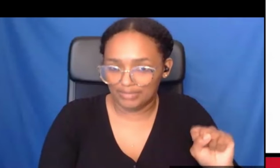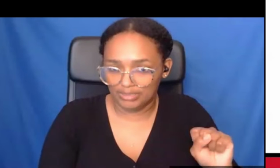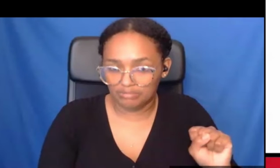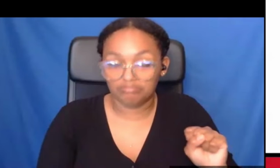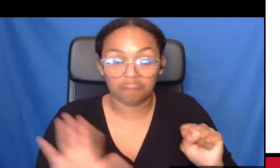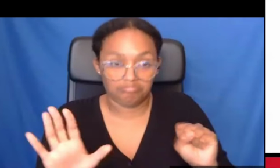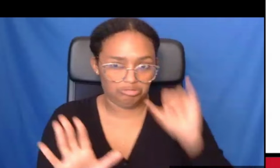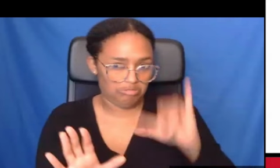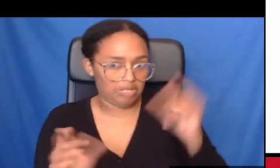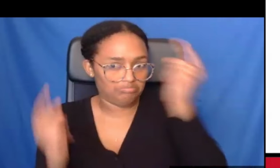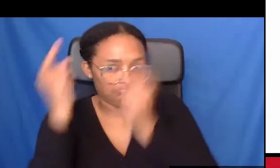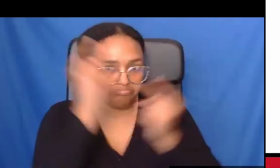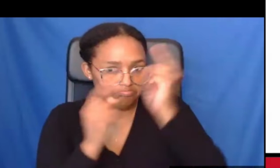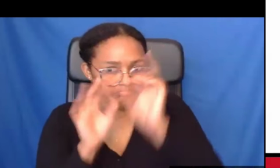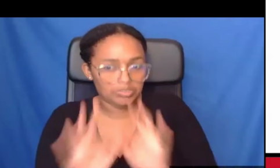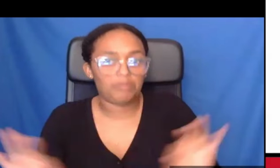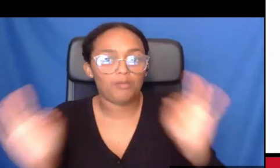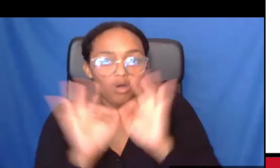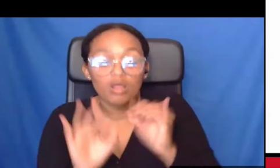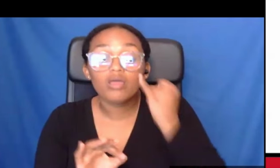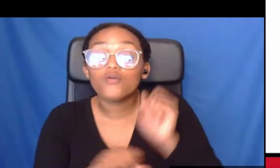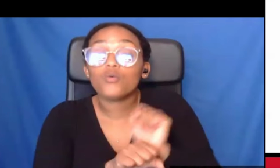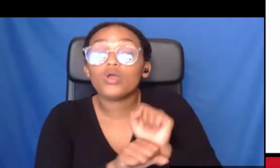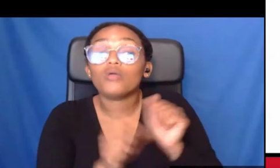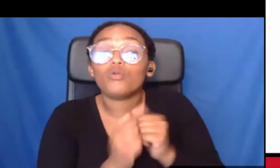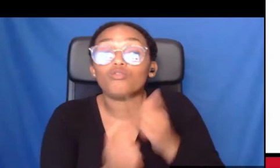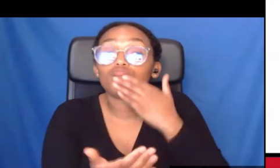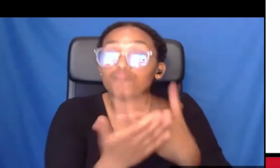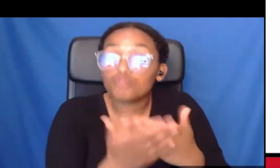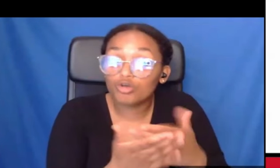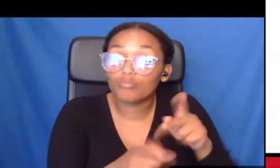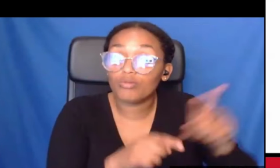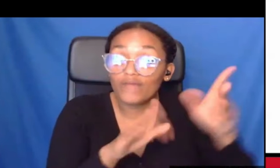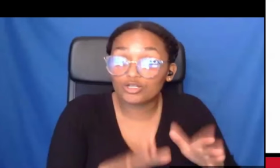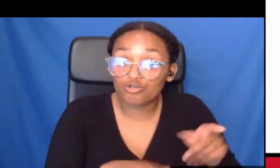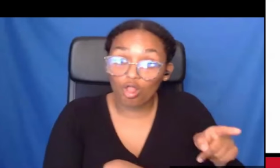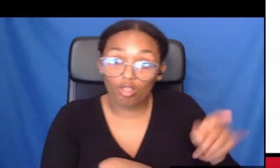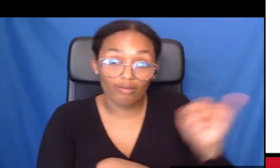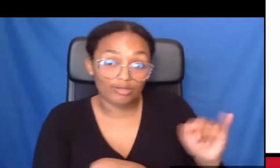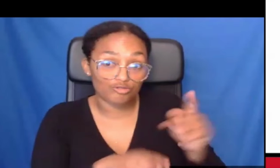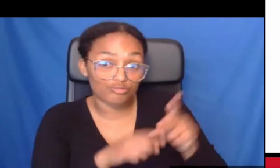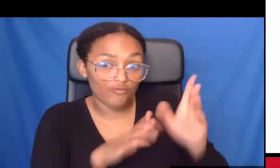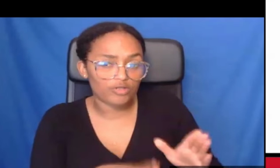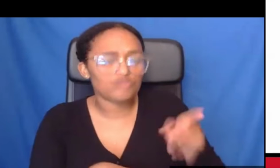you're working with a good agent or broker, they're going to hold your hand through this process.